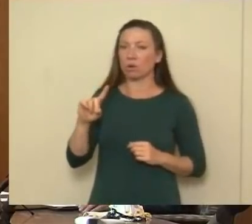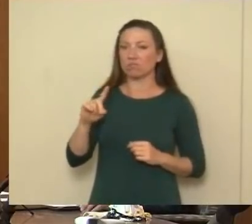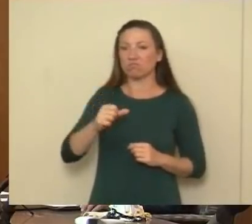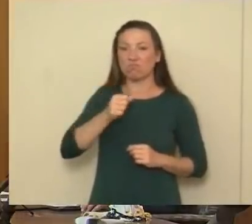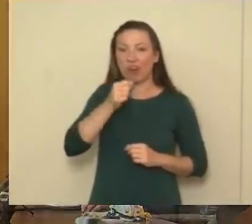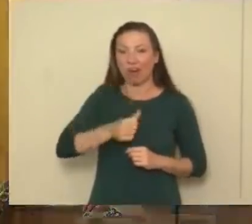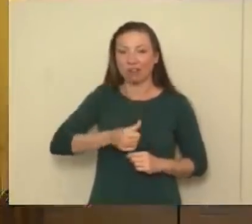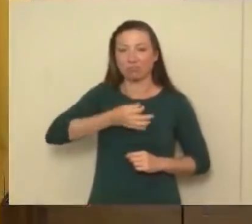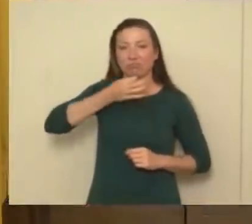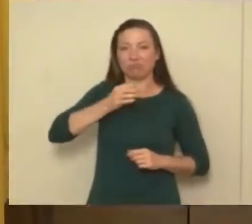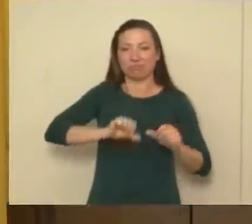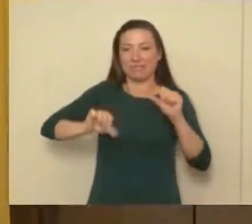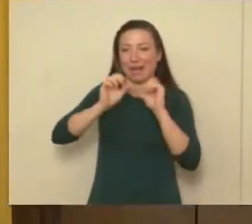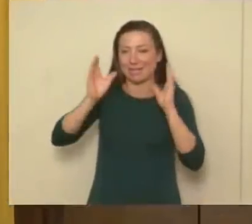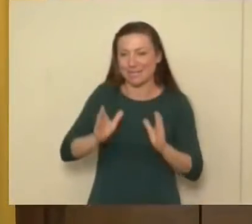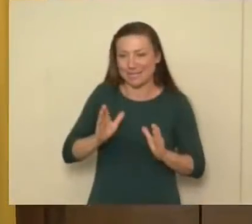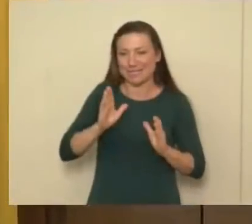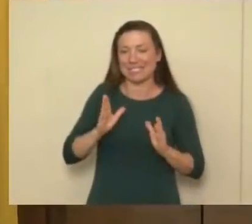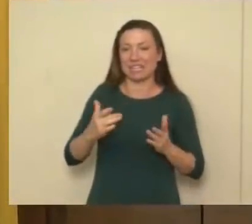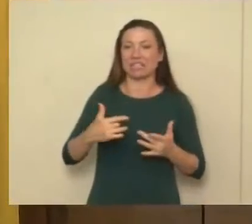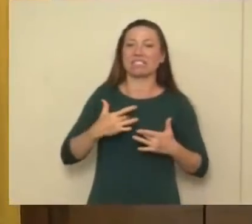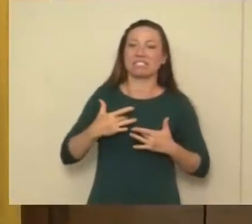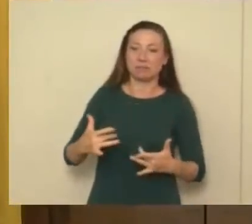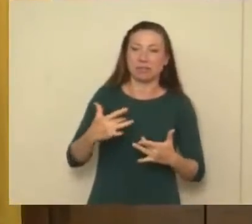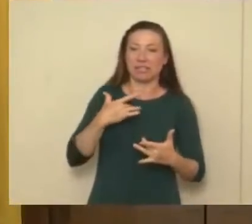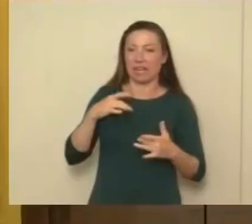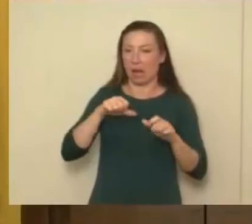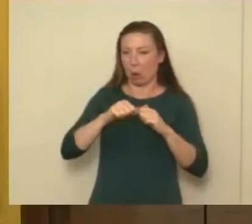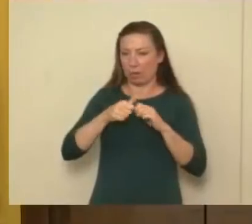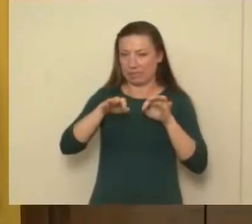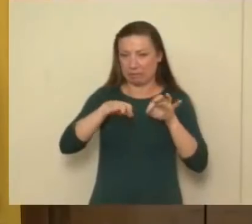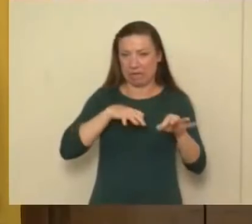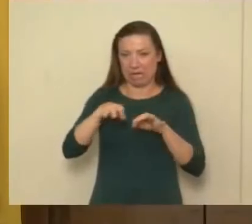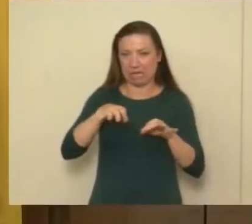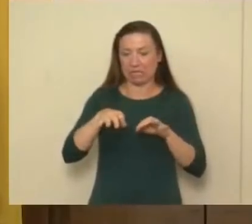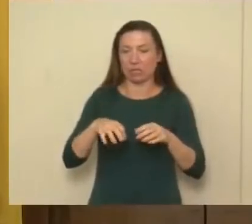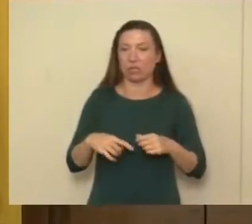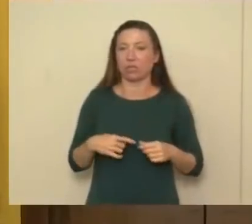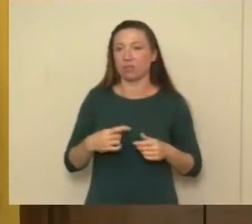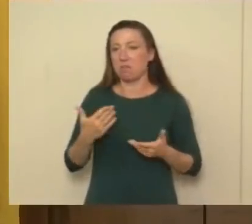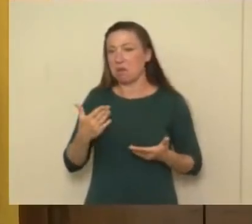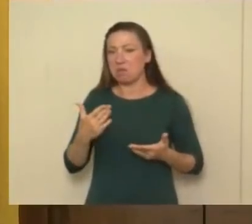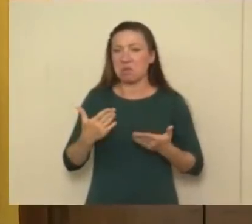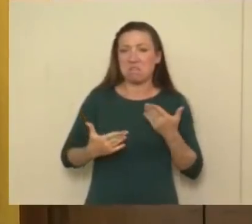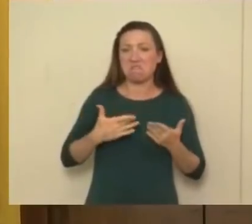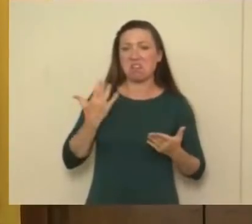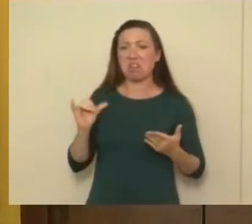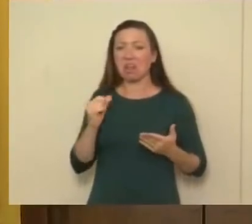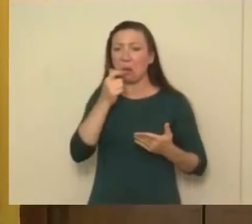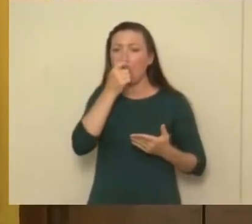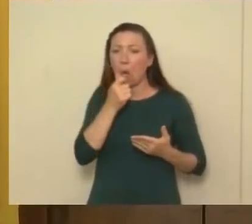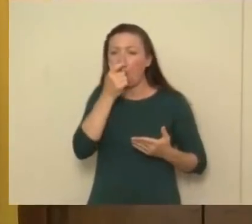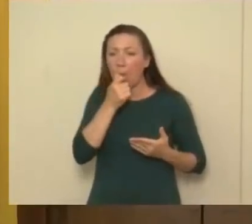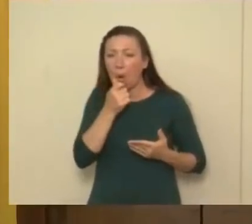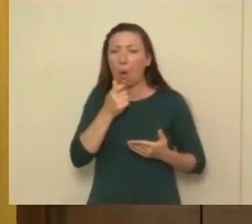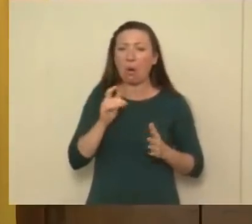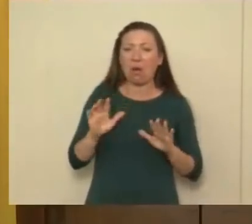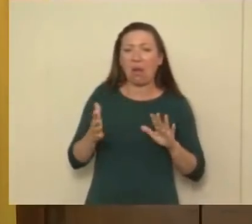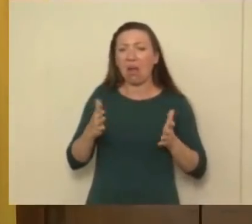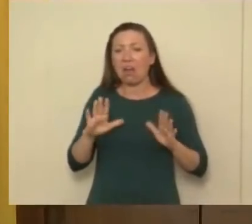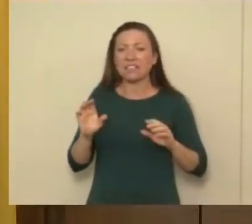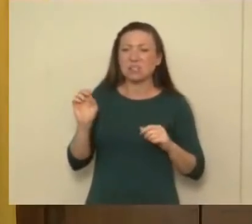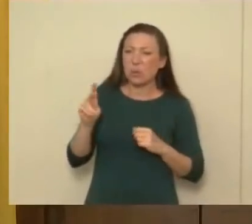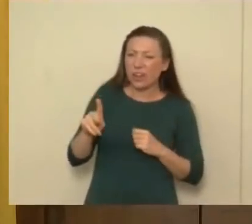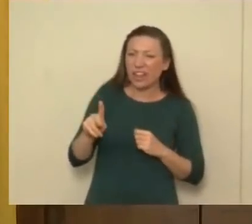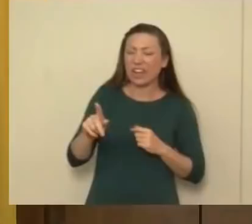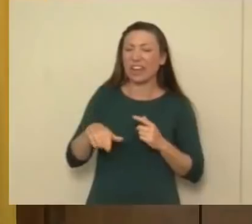a cold, those symptoms are mild, you don't feel bad, and then it's a really bad cold, and a week later you've got bronchitis or a sinus